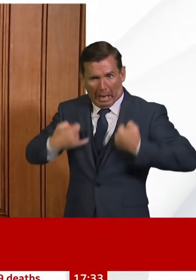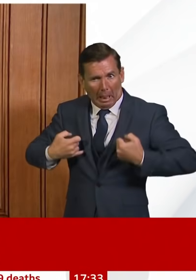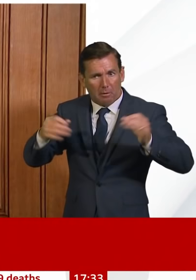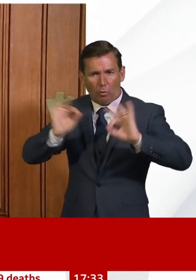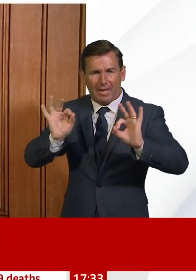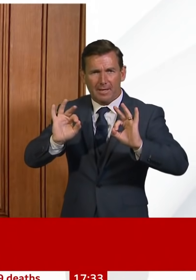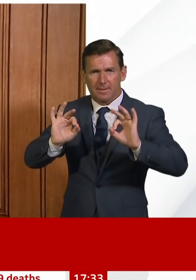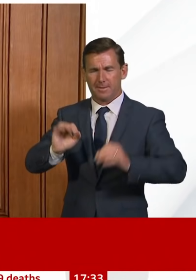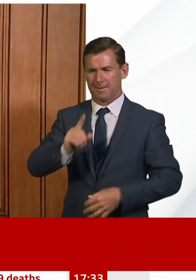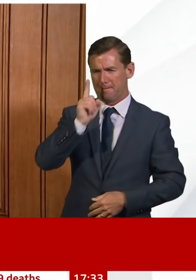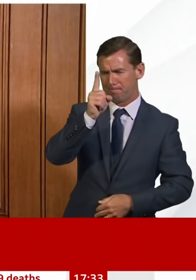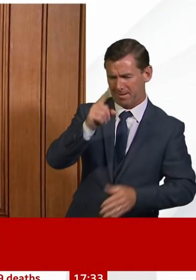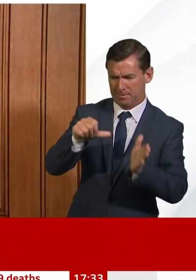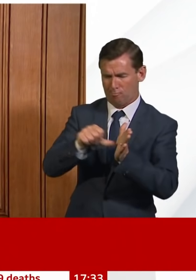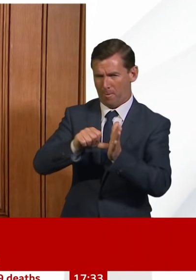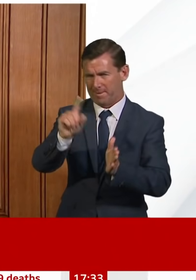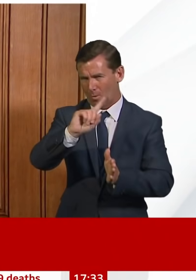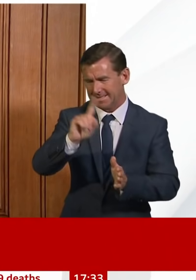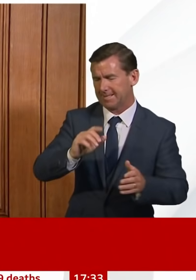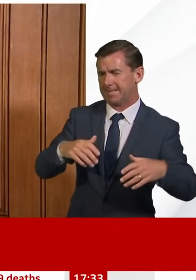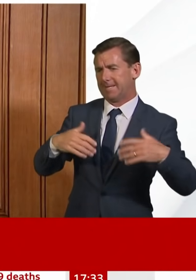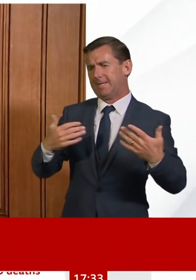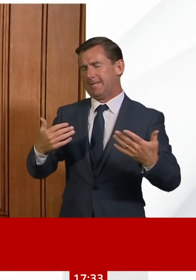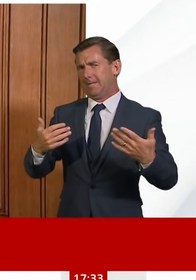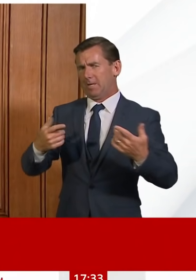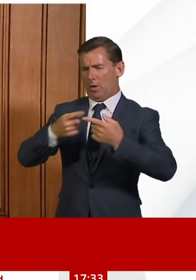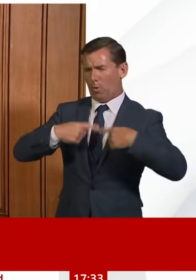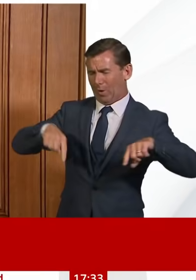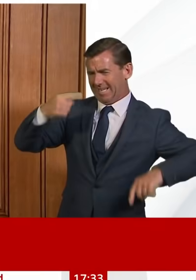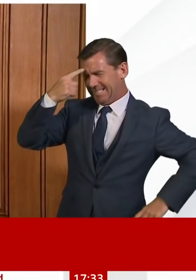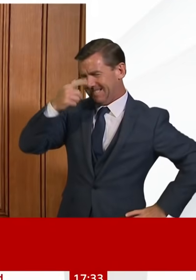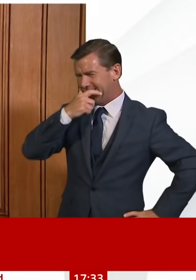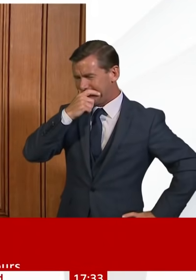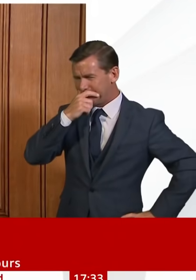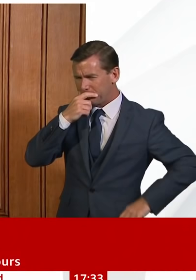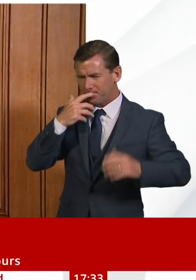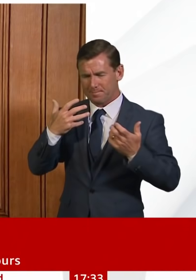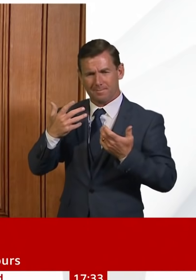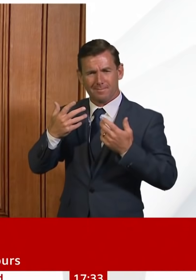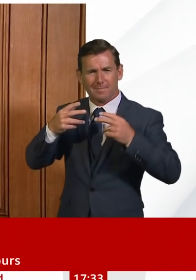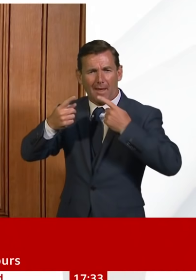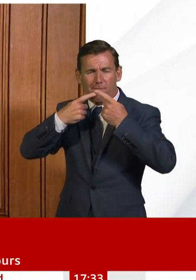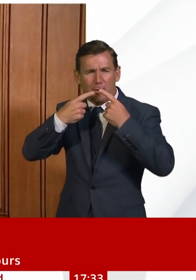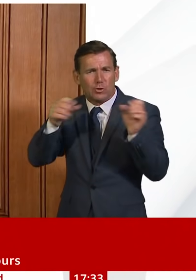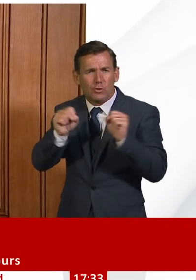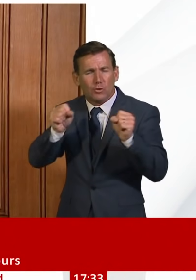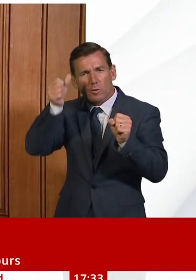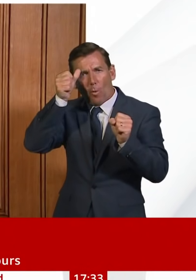science comes is understanding just how infectious those other